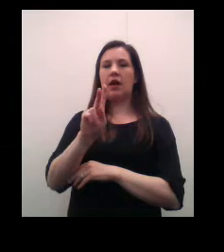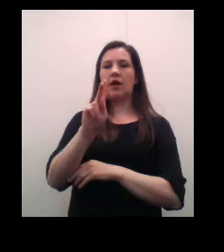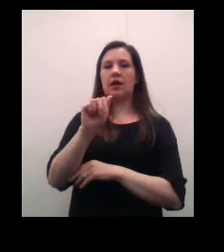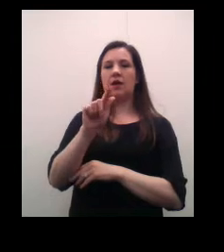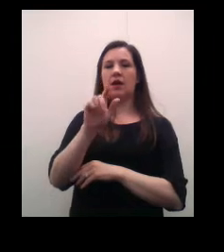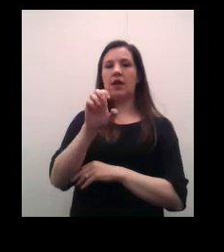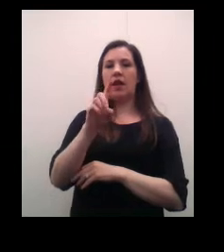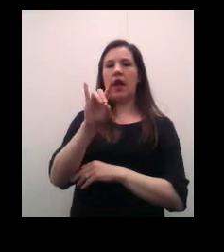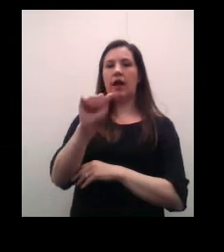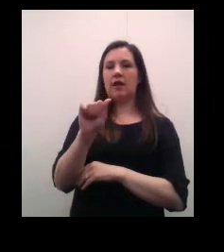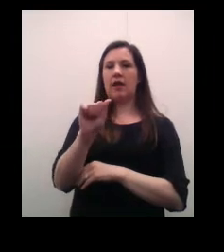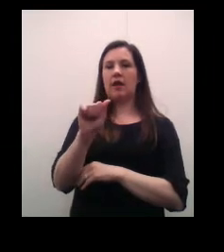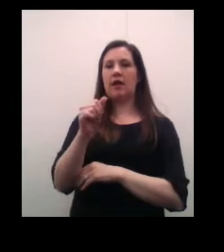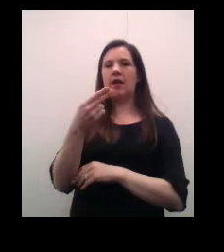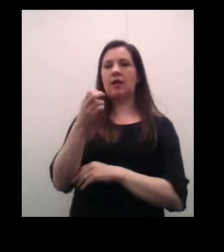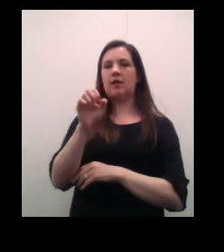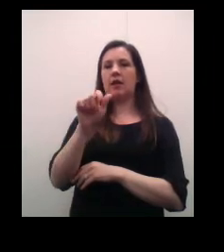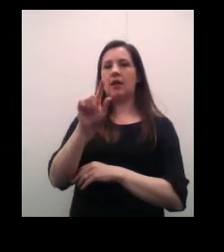www.KaleidaHealth, that's